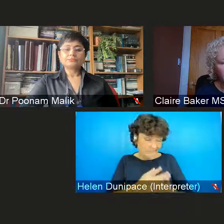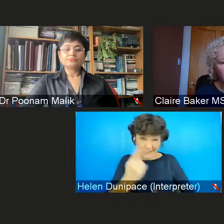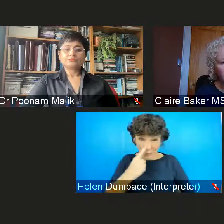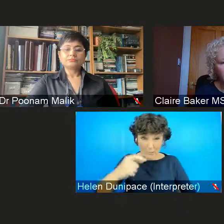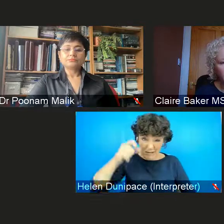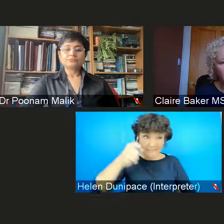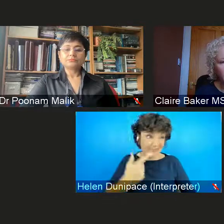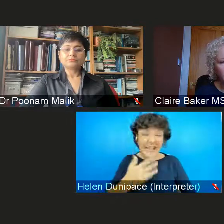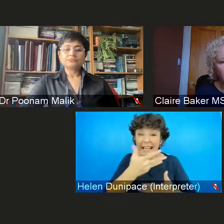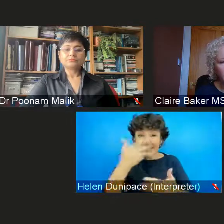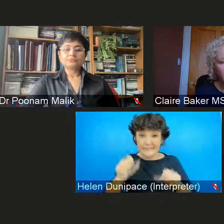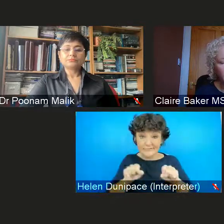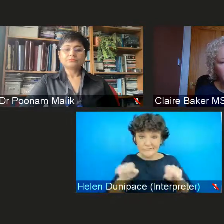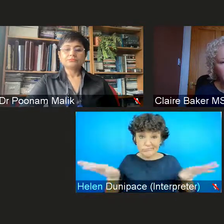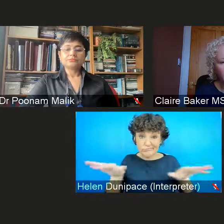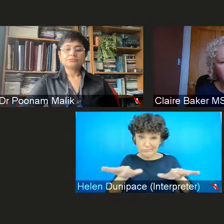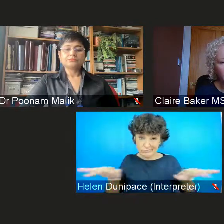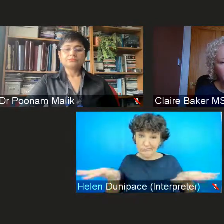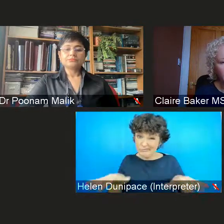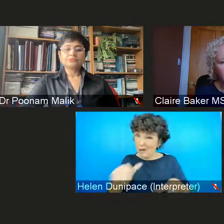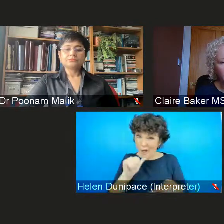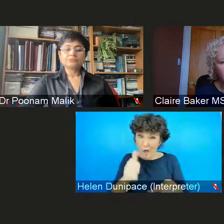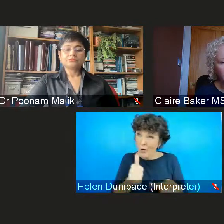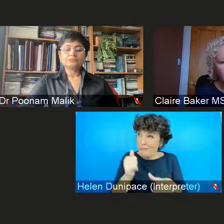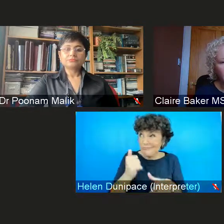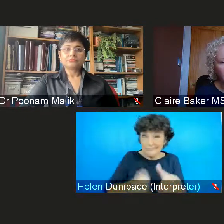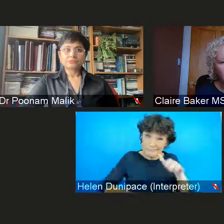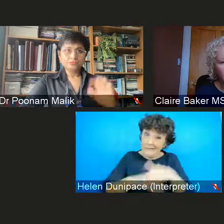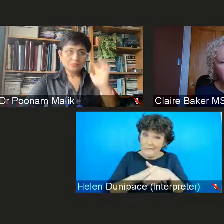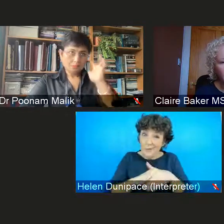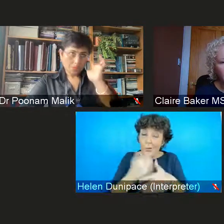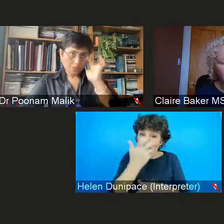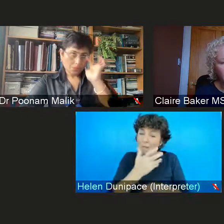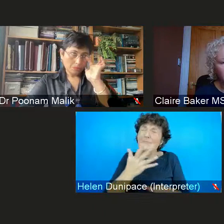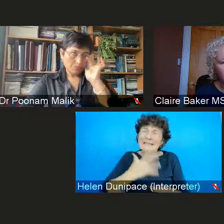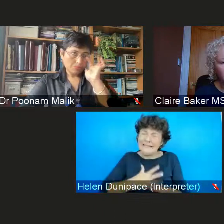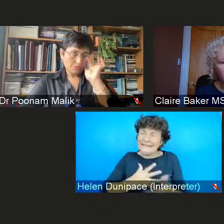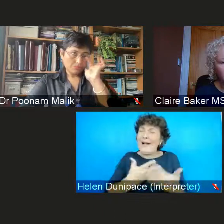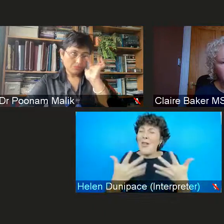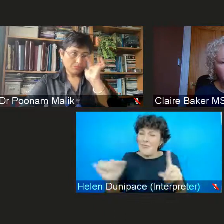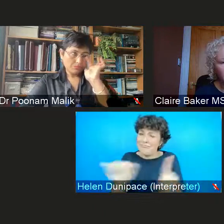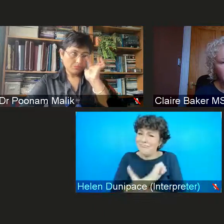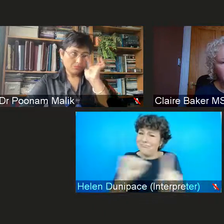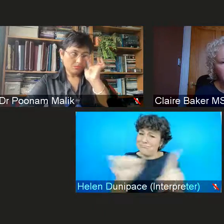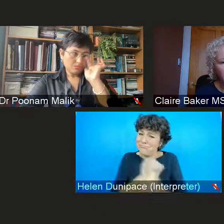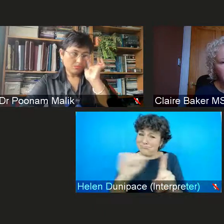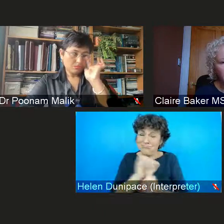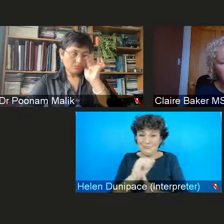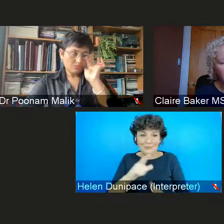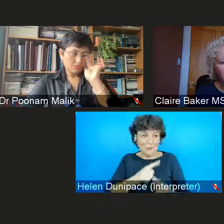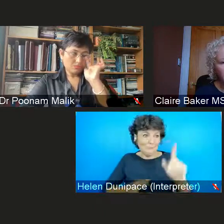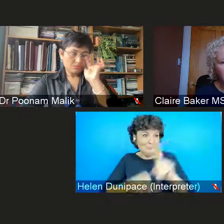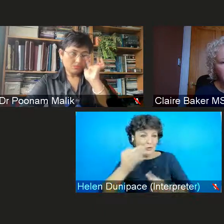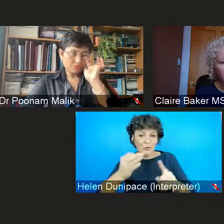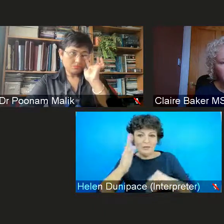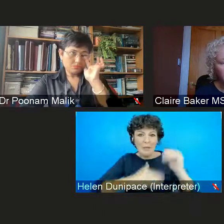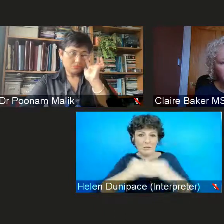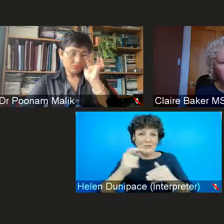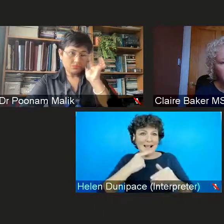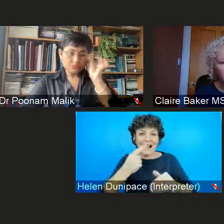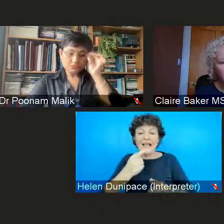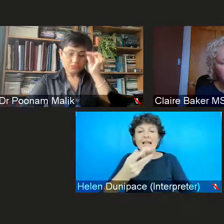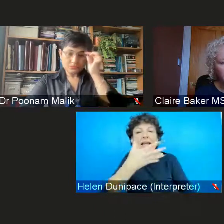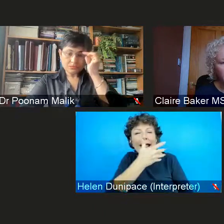heat. And there's an awful lot that needs to be done in terms of improving buildings, insulating, the moving to heat pumps